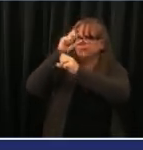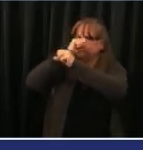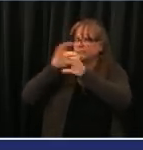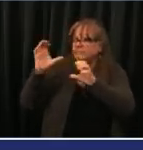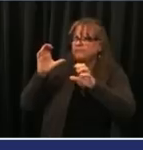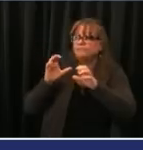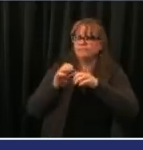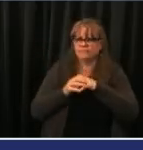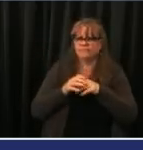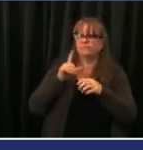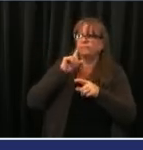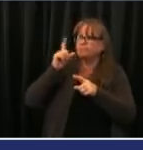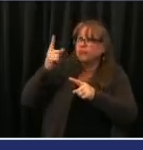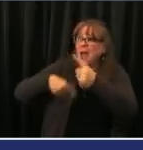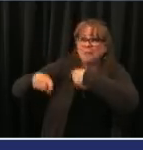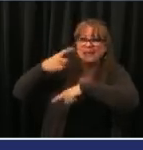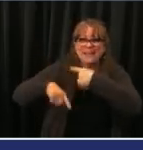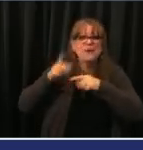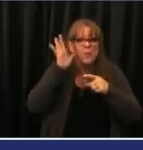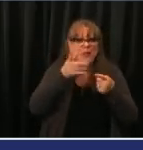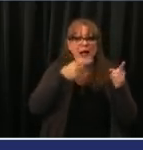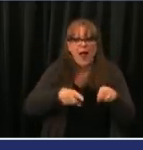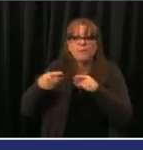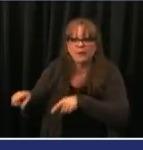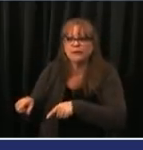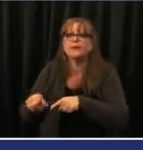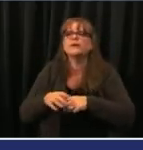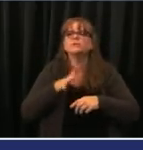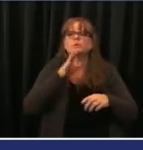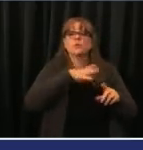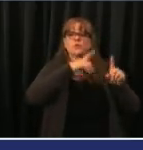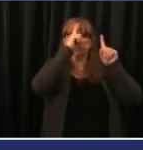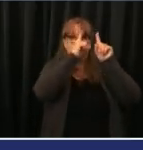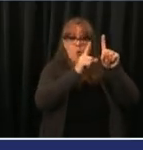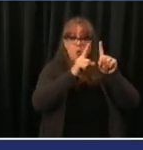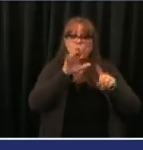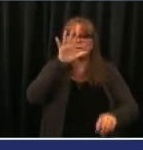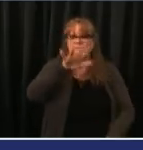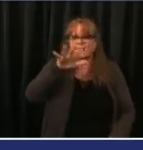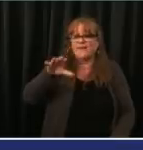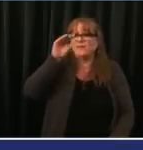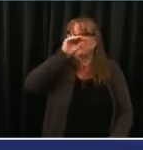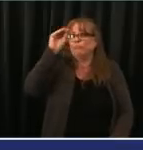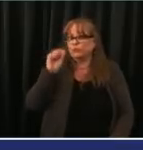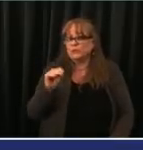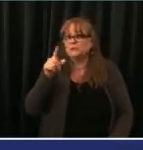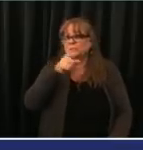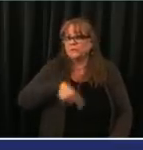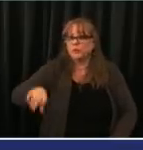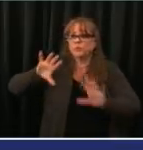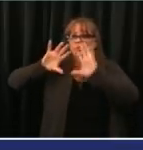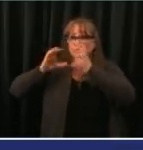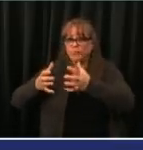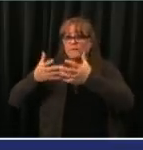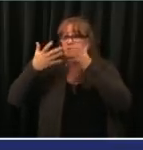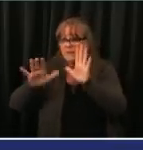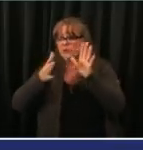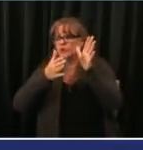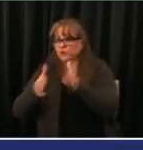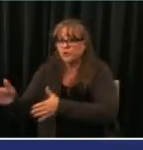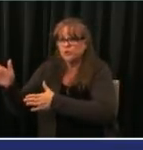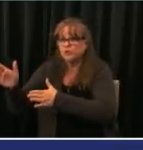reaching 55% of the target group by early March, we then want to open eligibility for the next round, or we risk